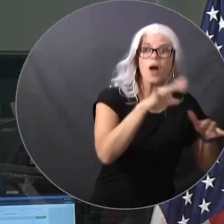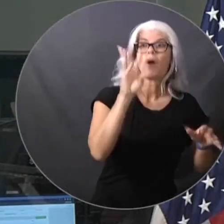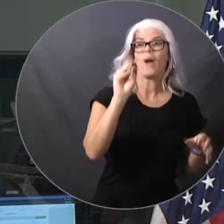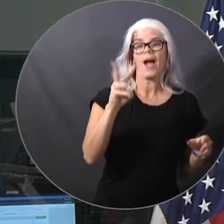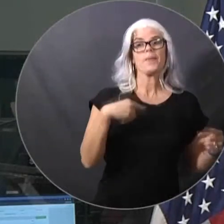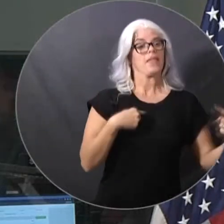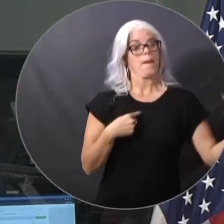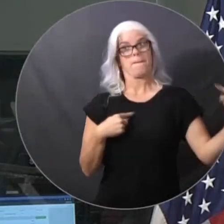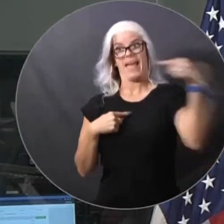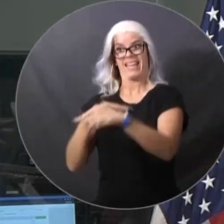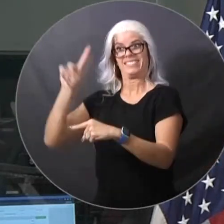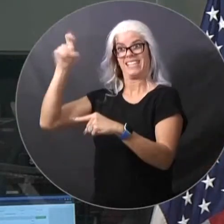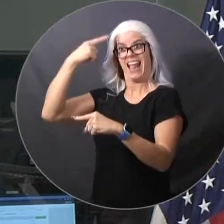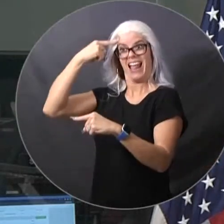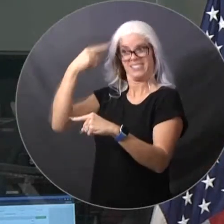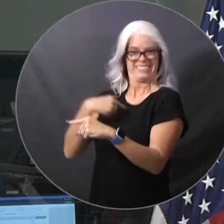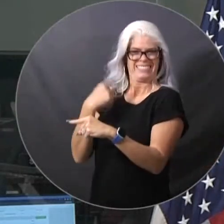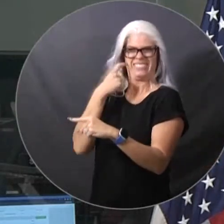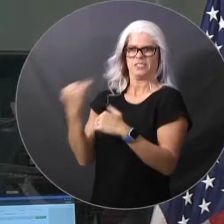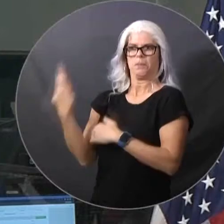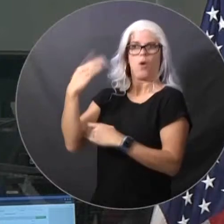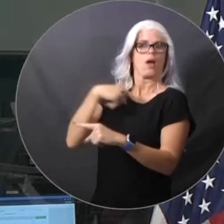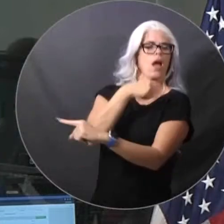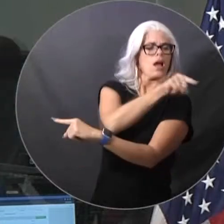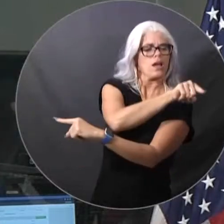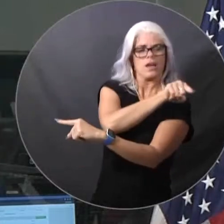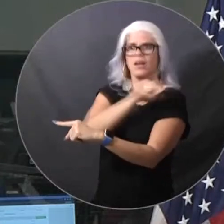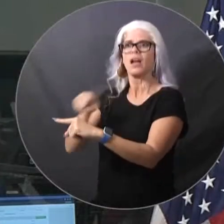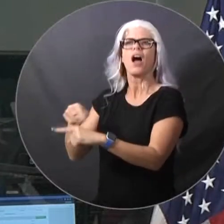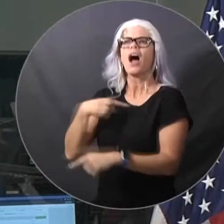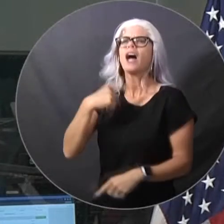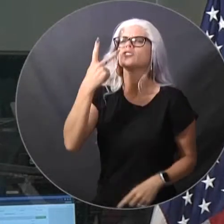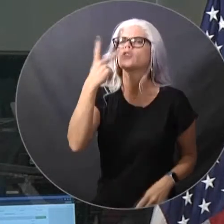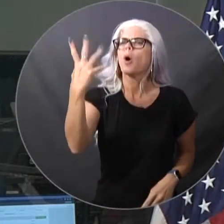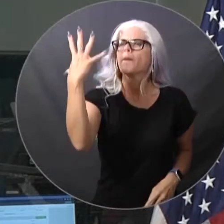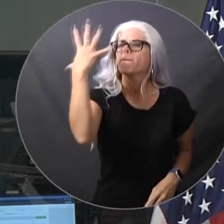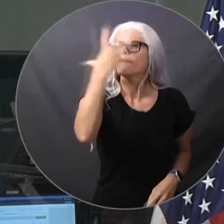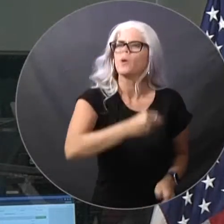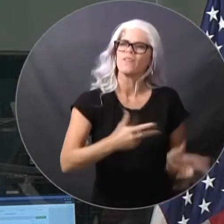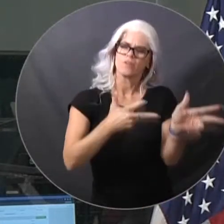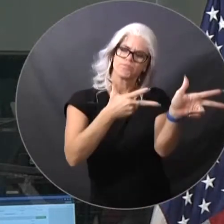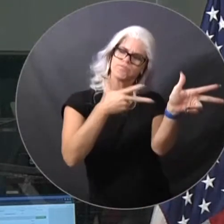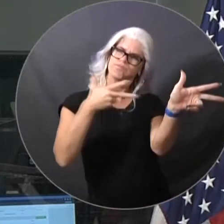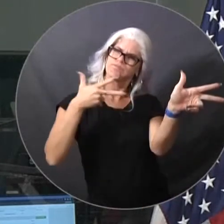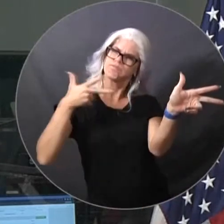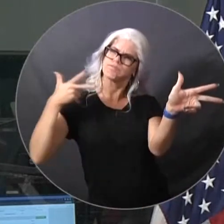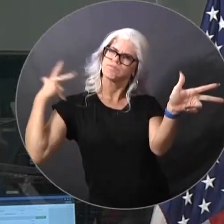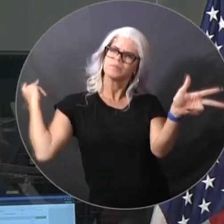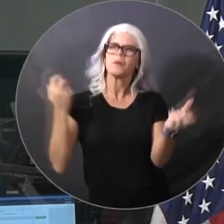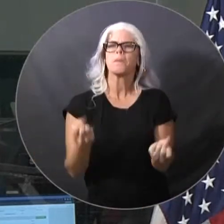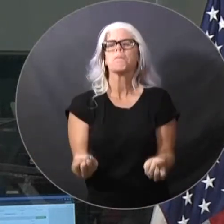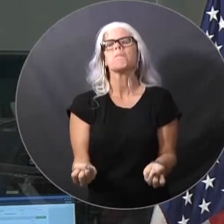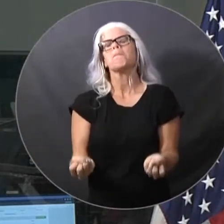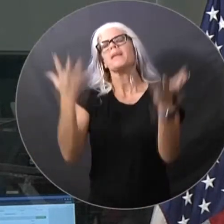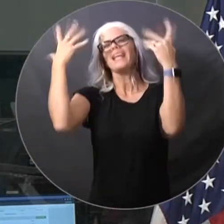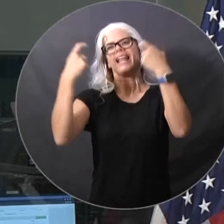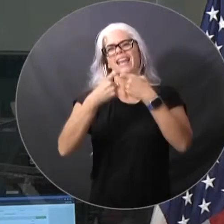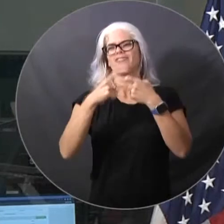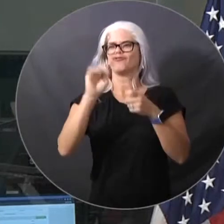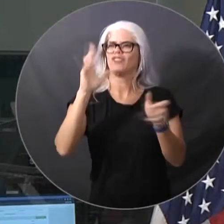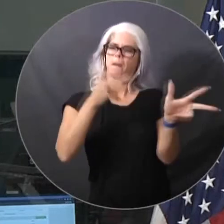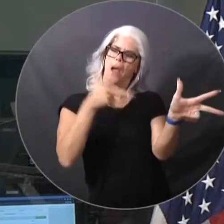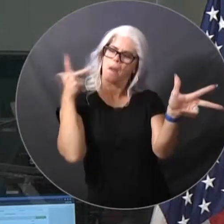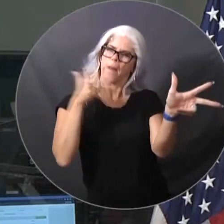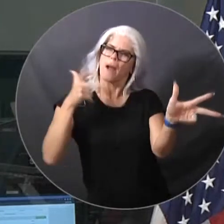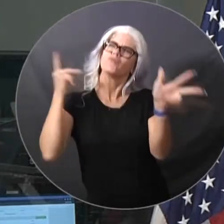this beautiful sight of all these electrical vehicles coming where they had all the electrical equipment on. And these are